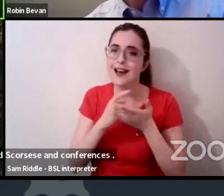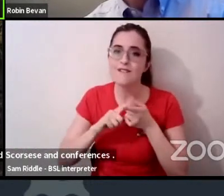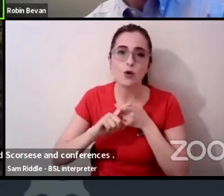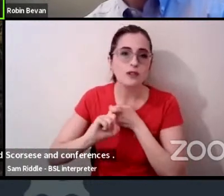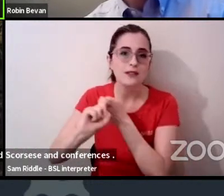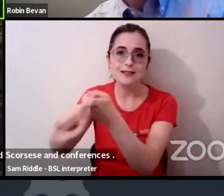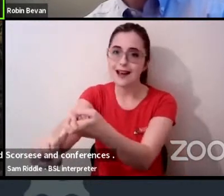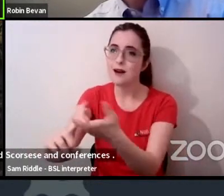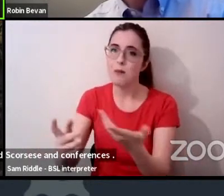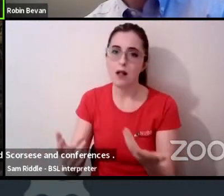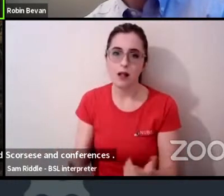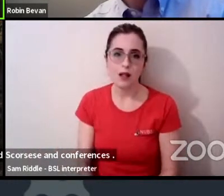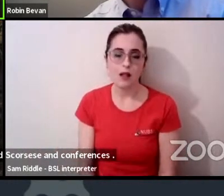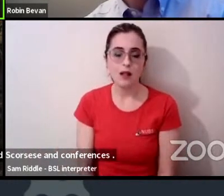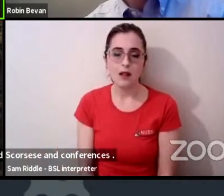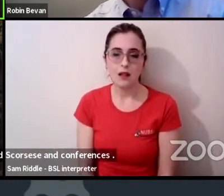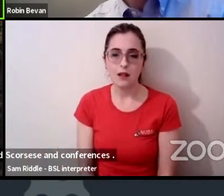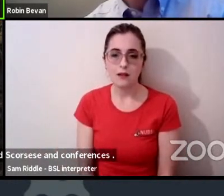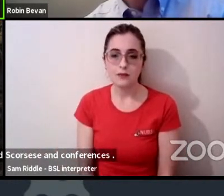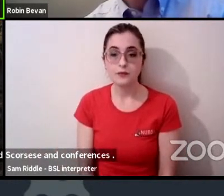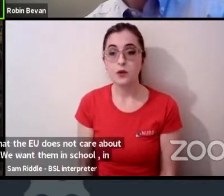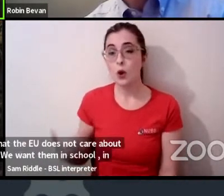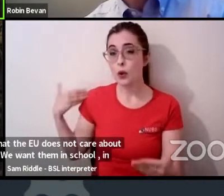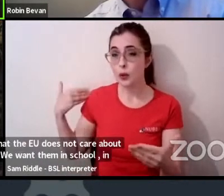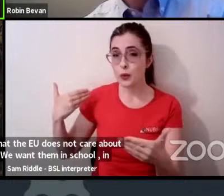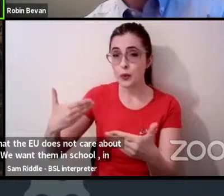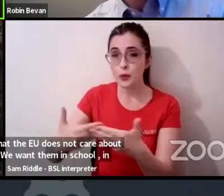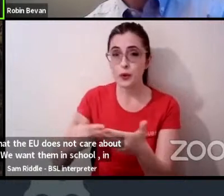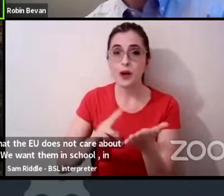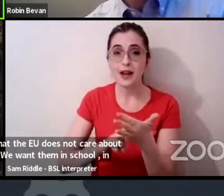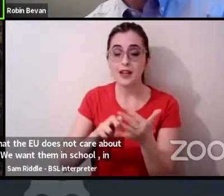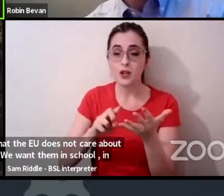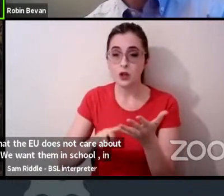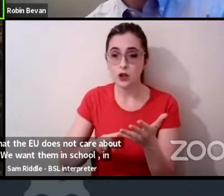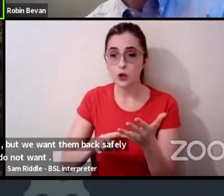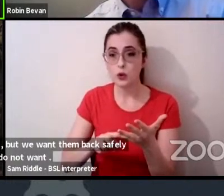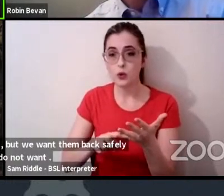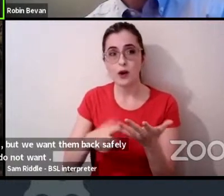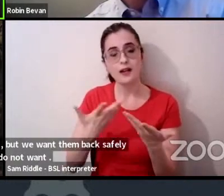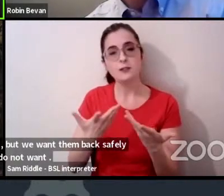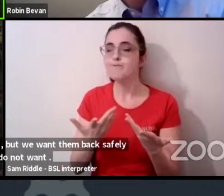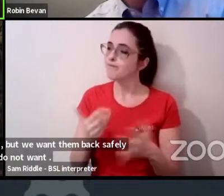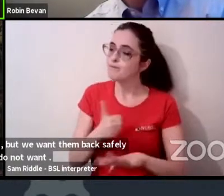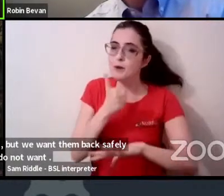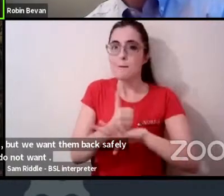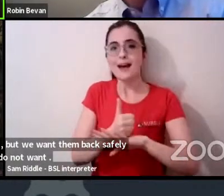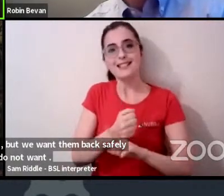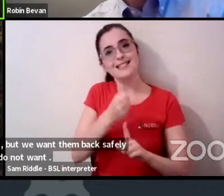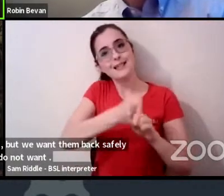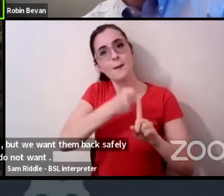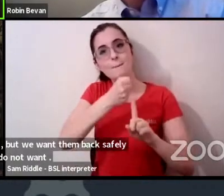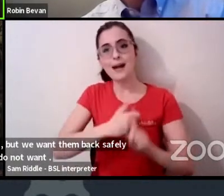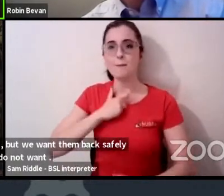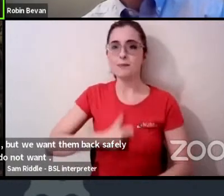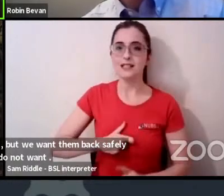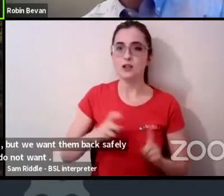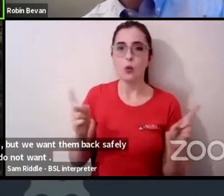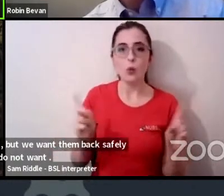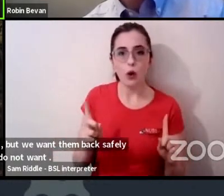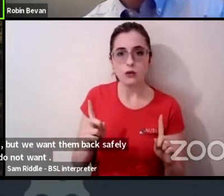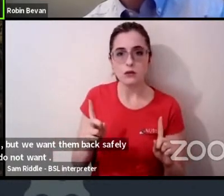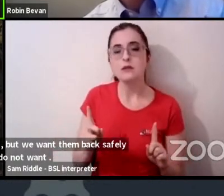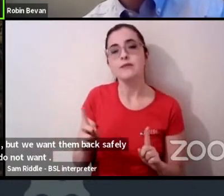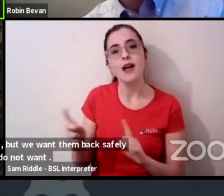return. Throughout the COVID pandemic, the NEU has based its campaigning position on the science, and we've had two main